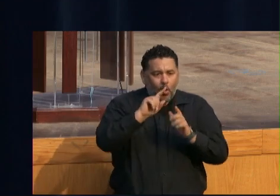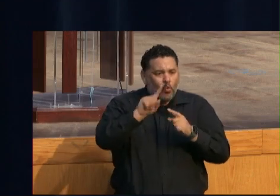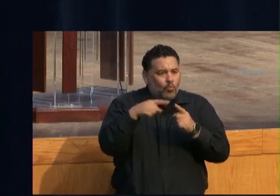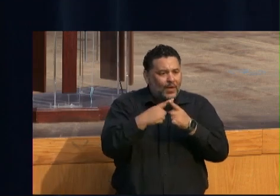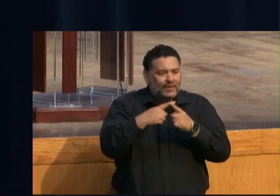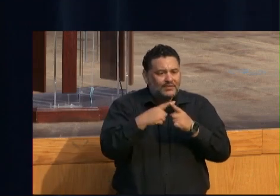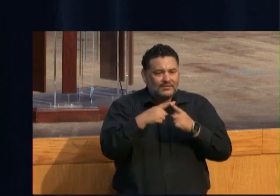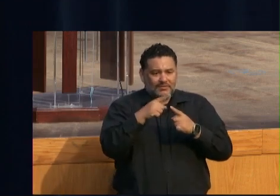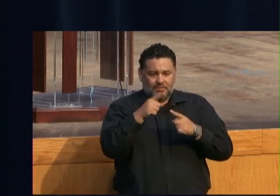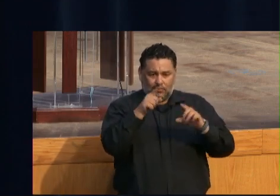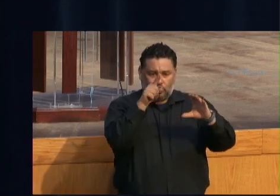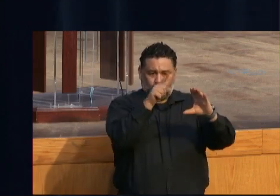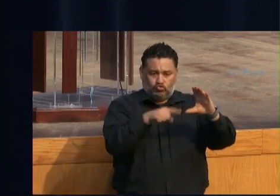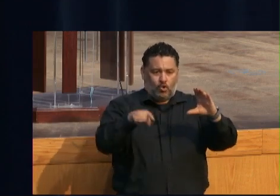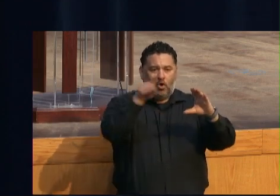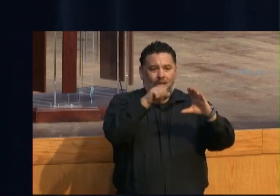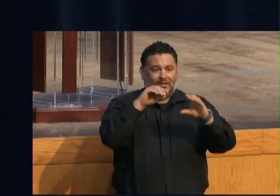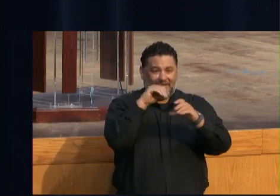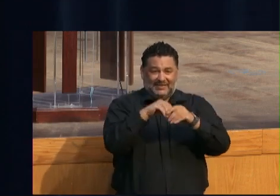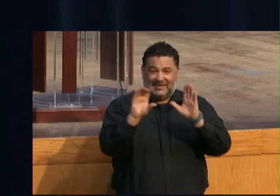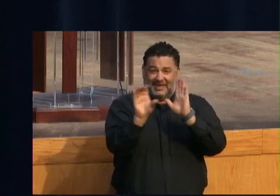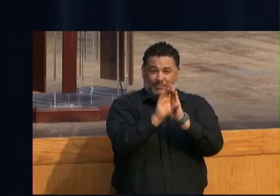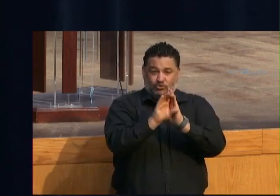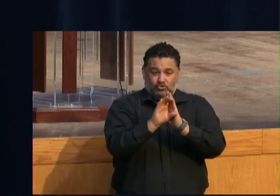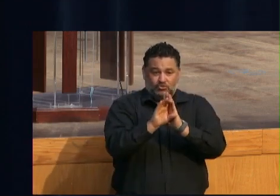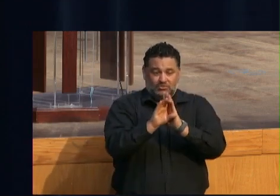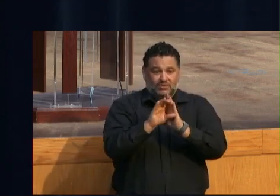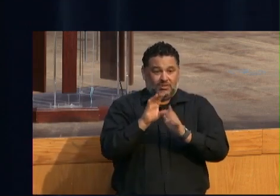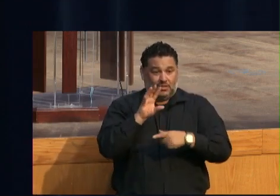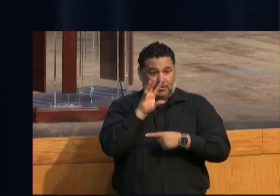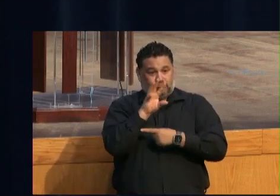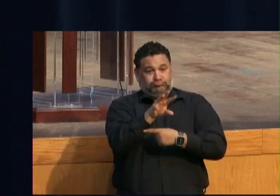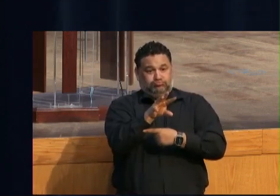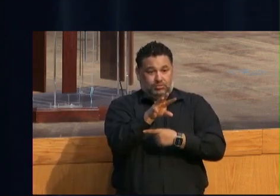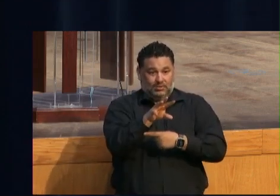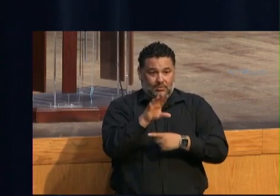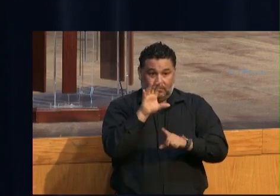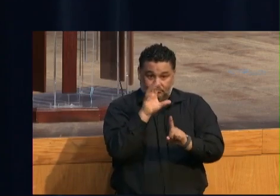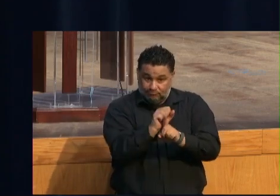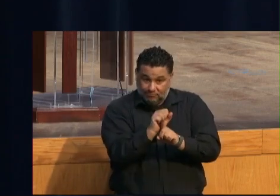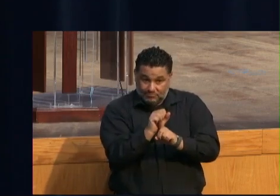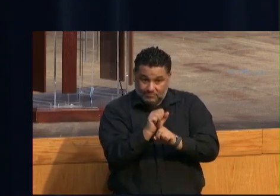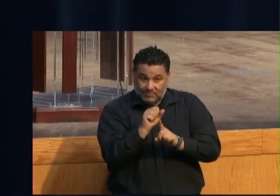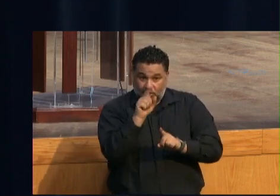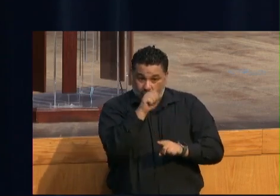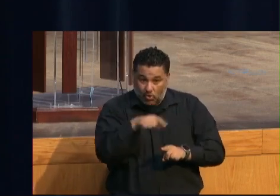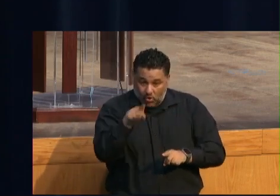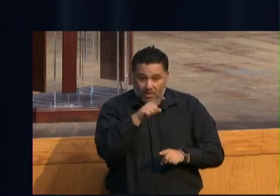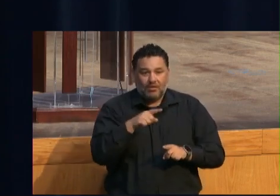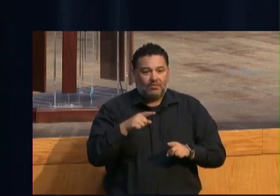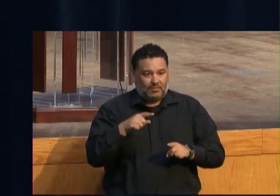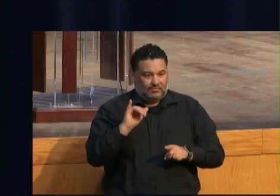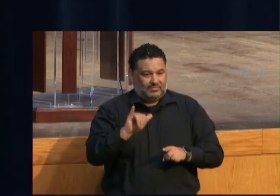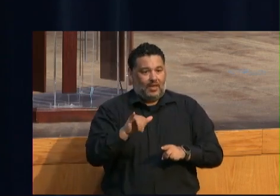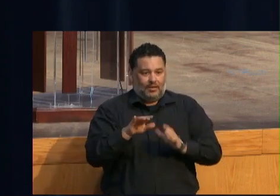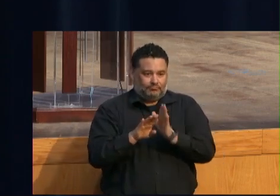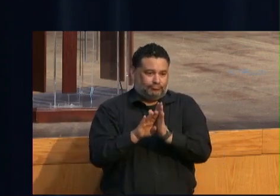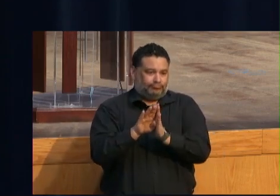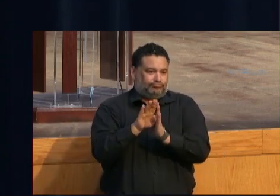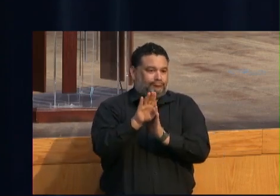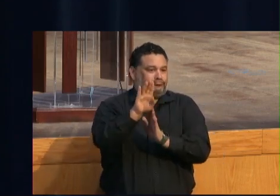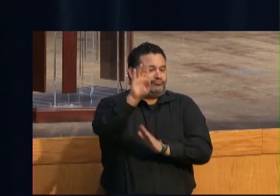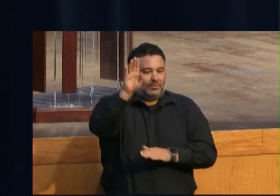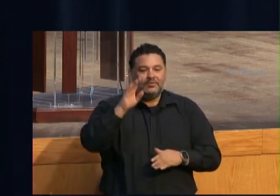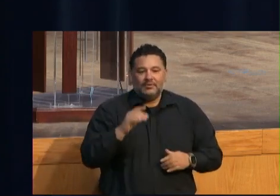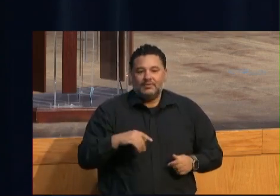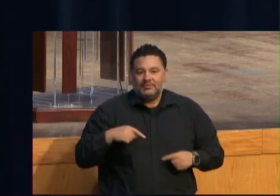present in an image that it's seeing. Those started to develop and become really well formulated from there. And of